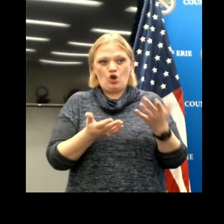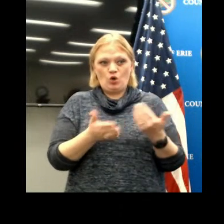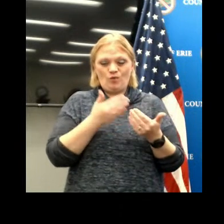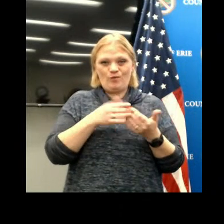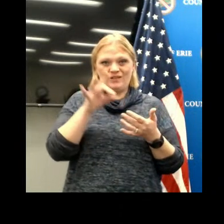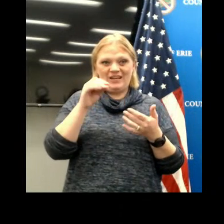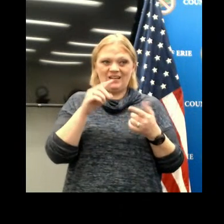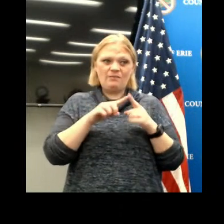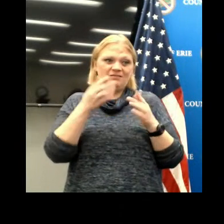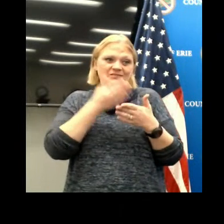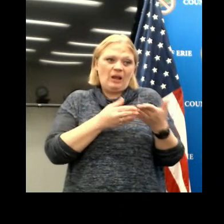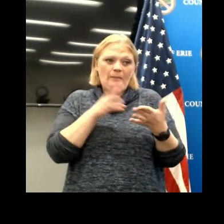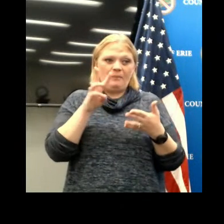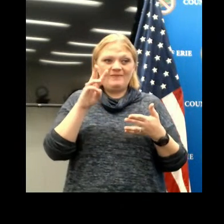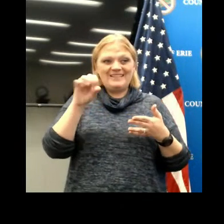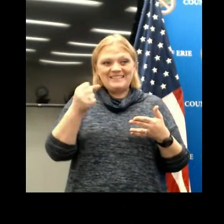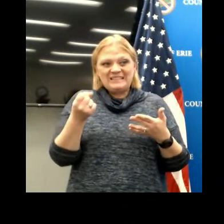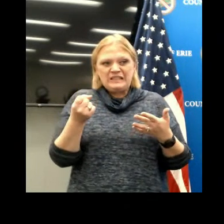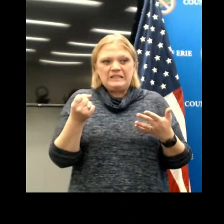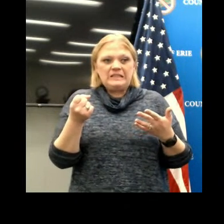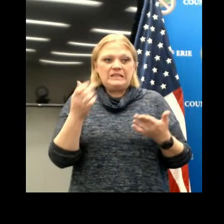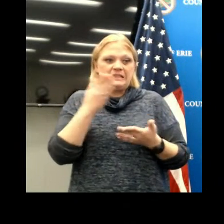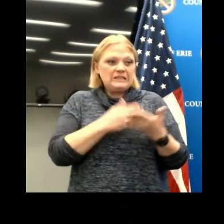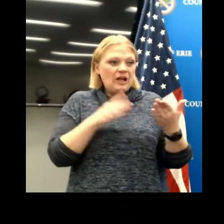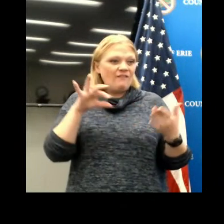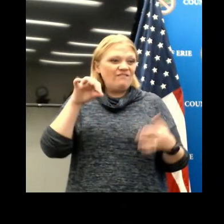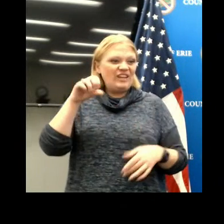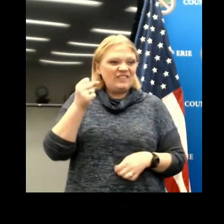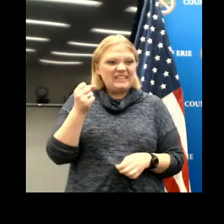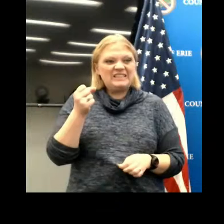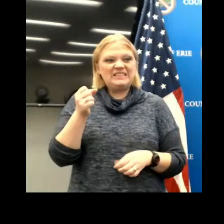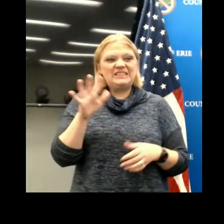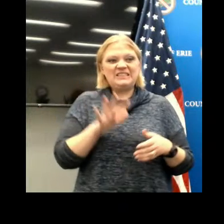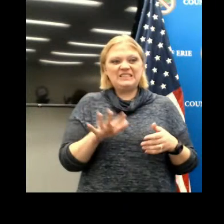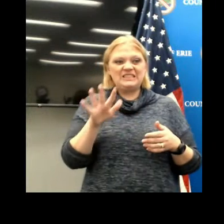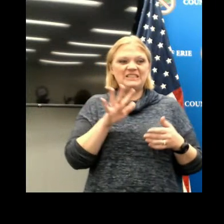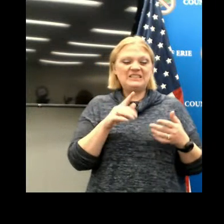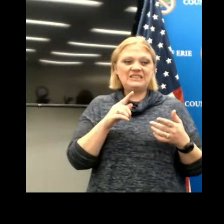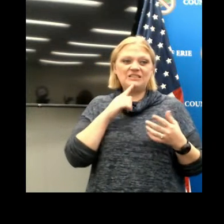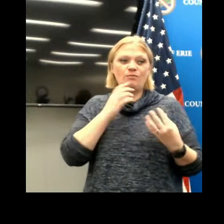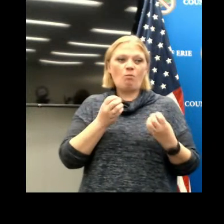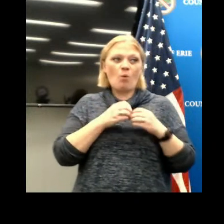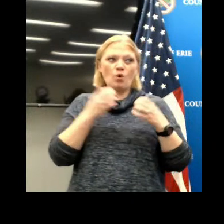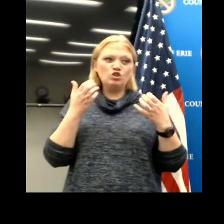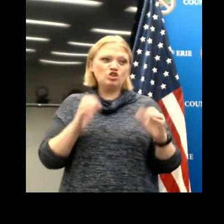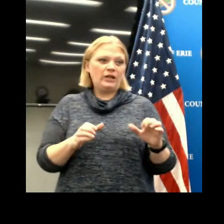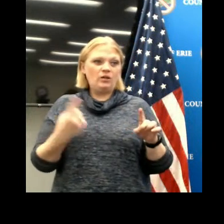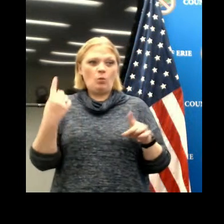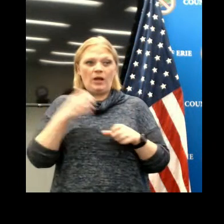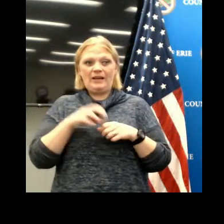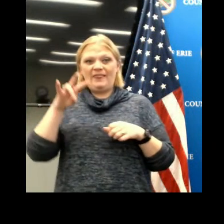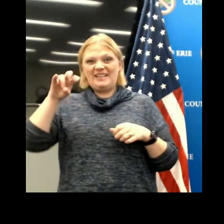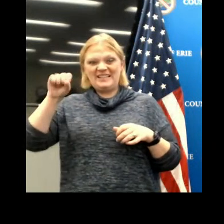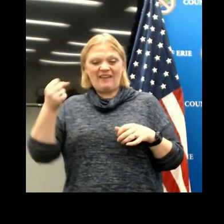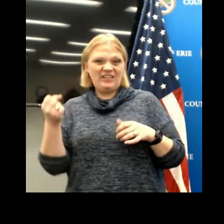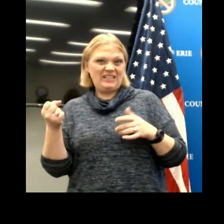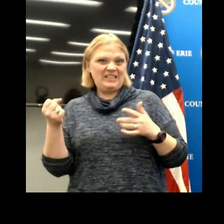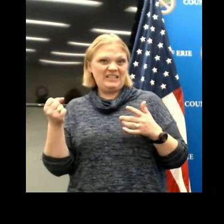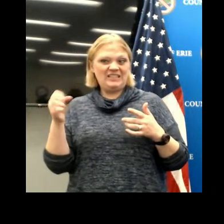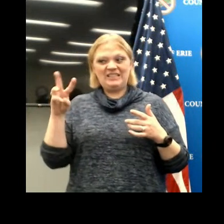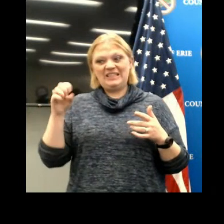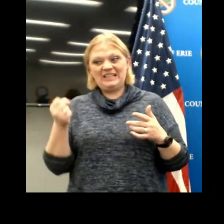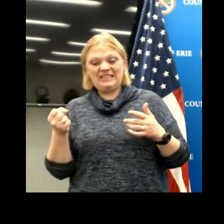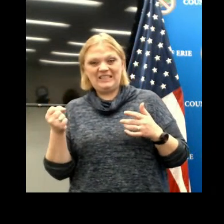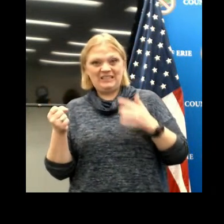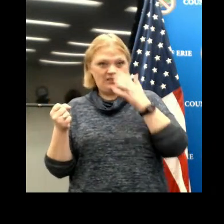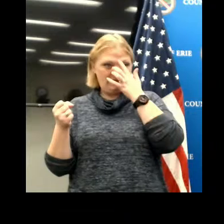the 60s. There are some in the 50s, and there's a greater chance that one in the 70s and 60s